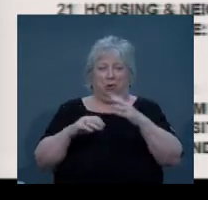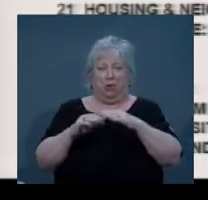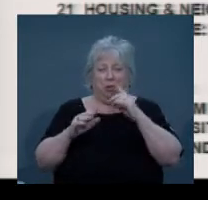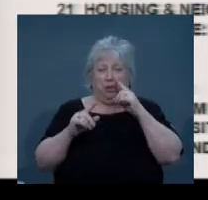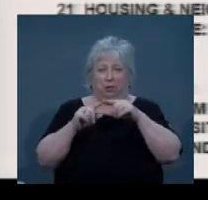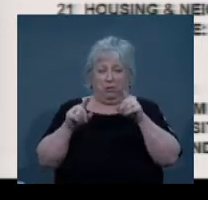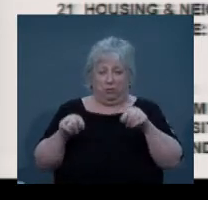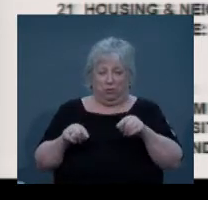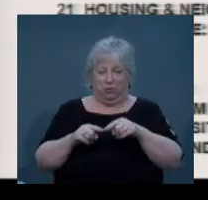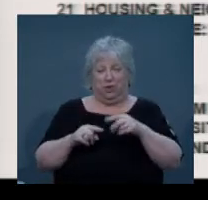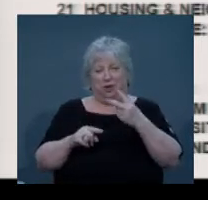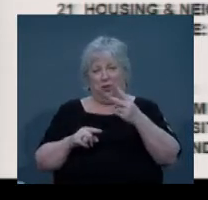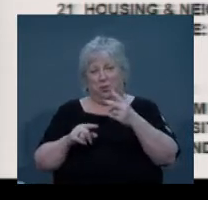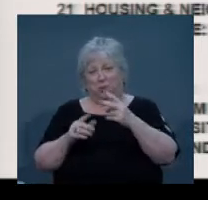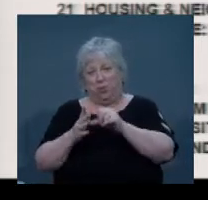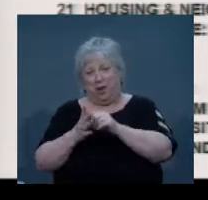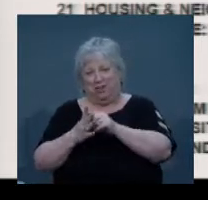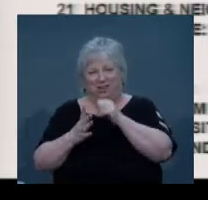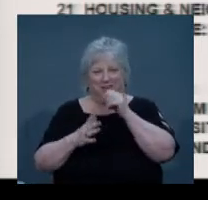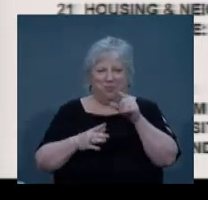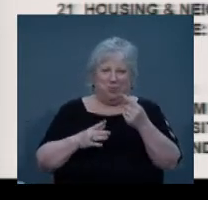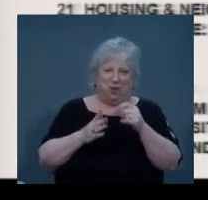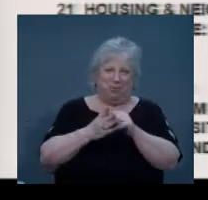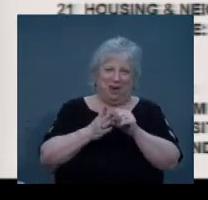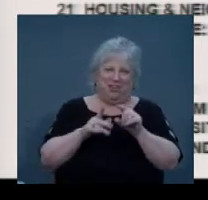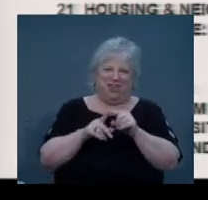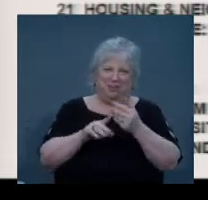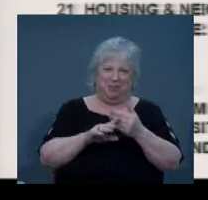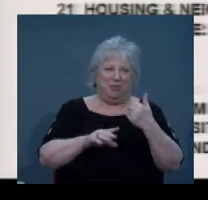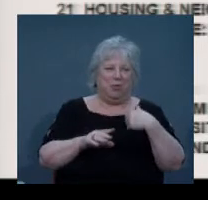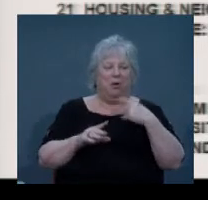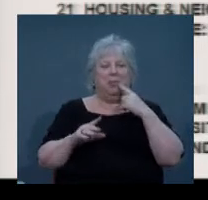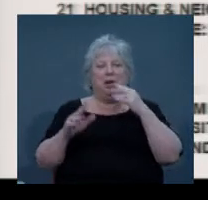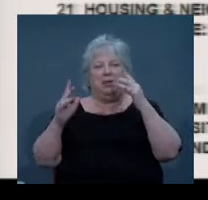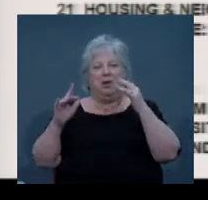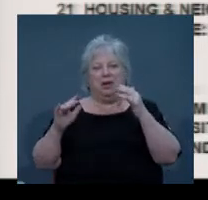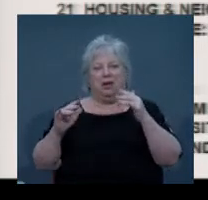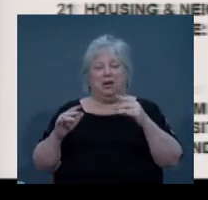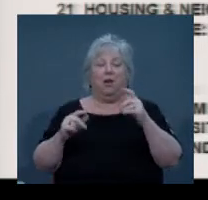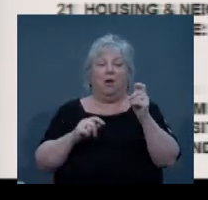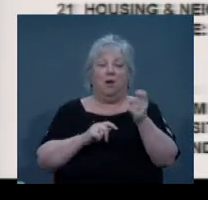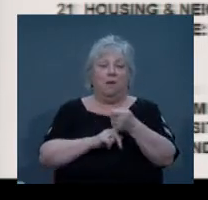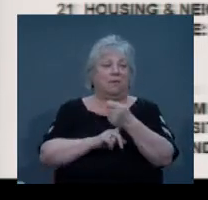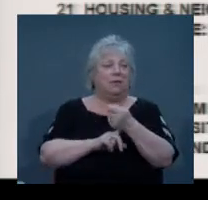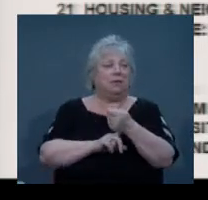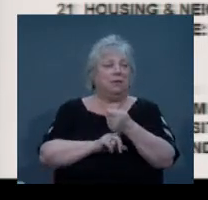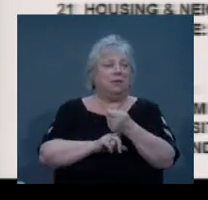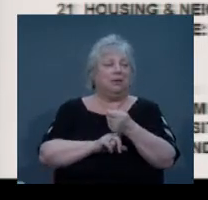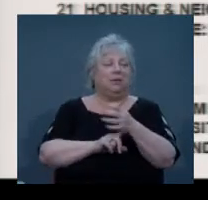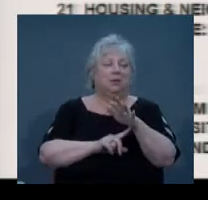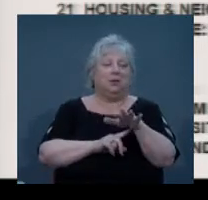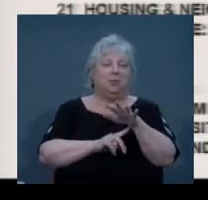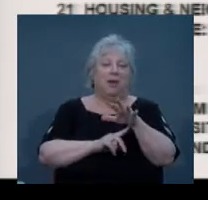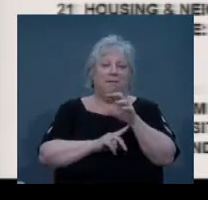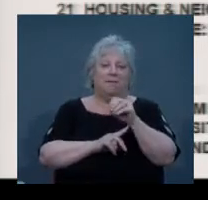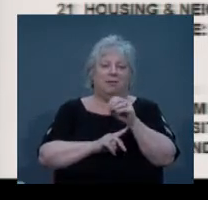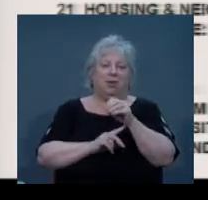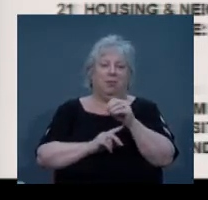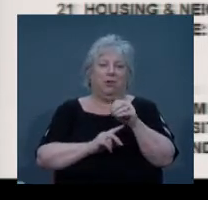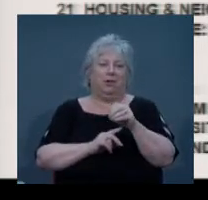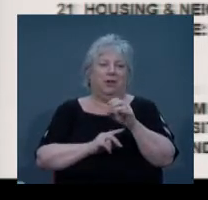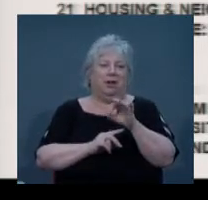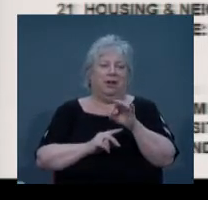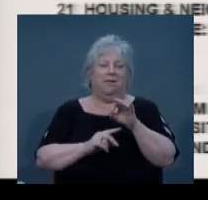screen, made it 2 pages instead of 1. As we move down the line with golf, about